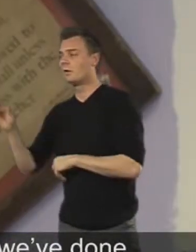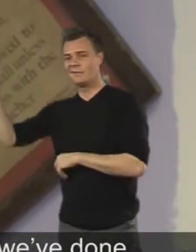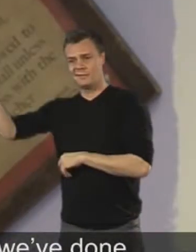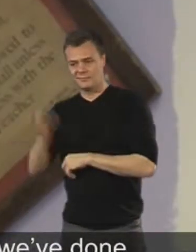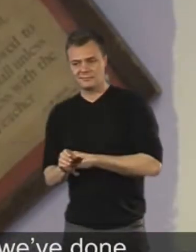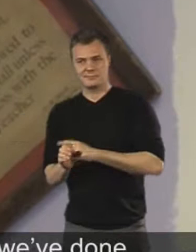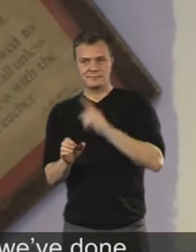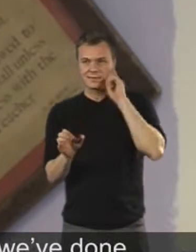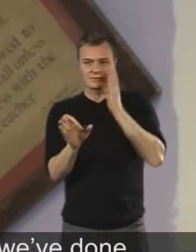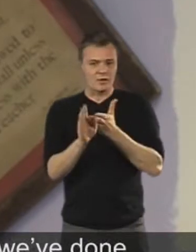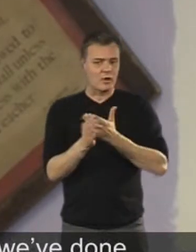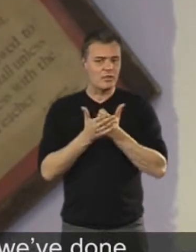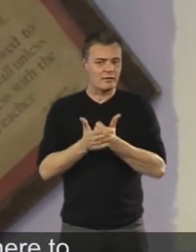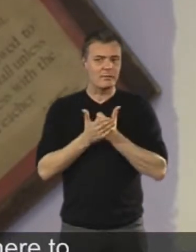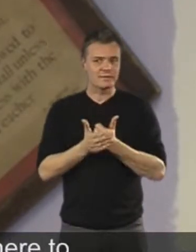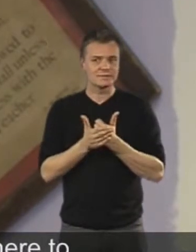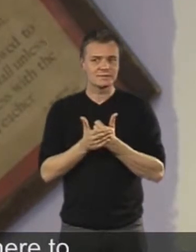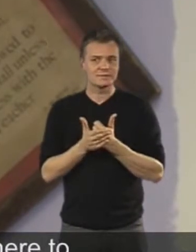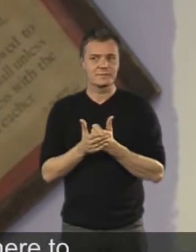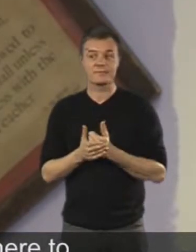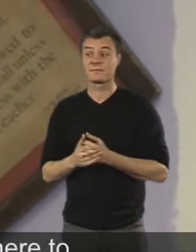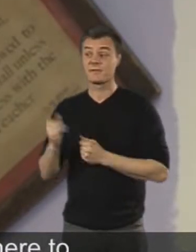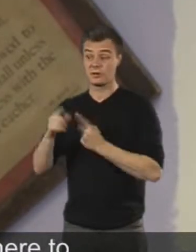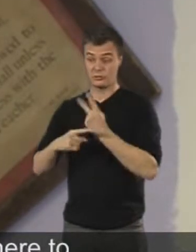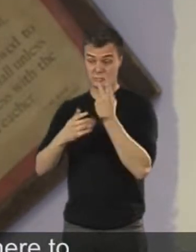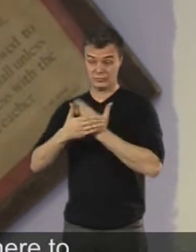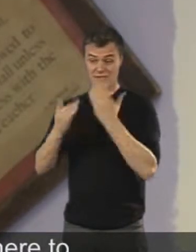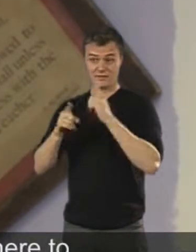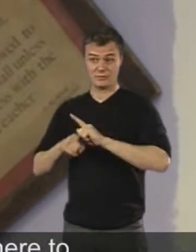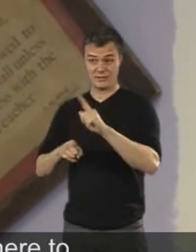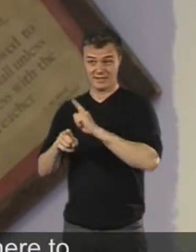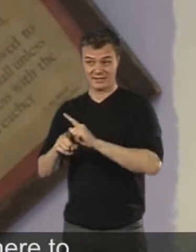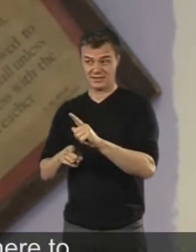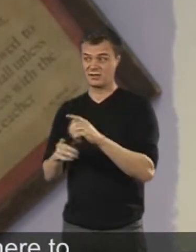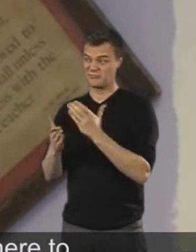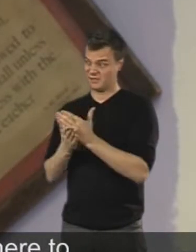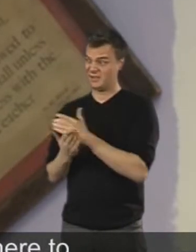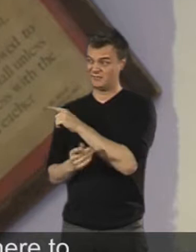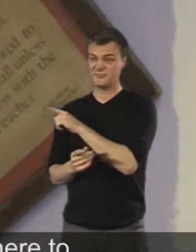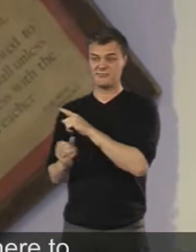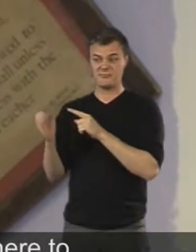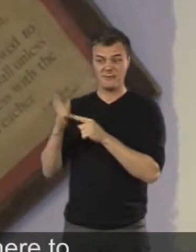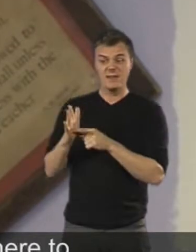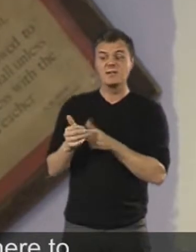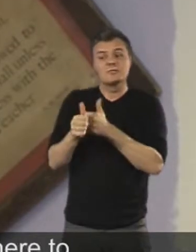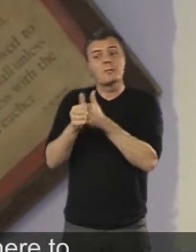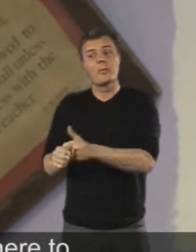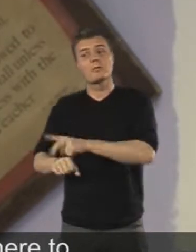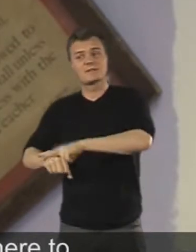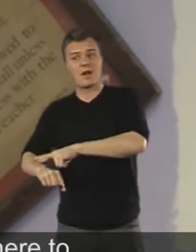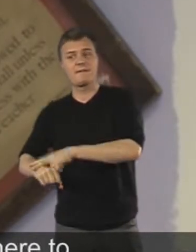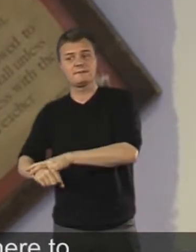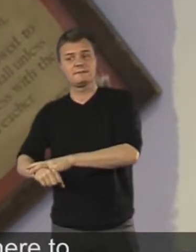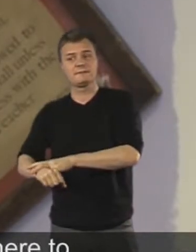a psychotherapist who we have 2 days a week, predominantly there to support staff